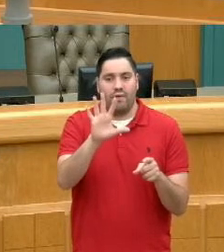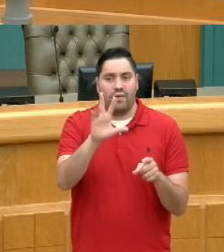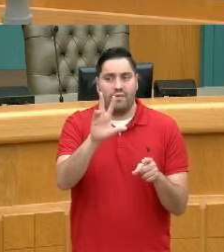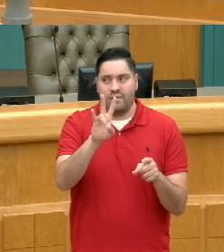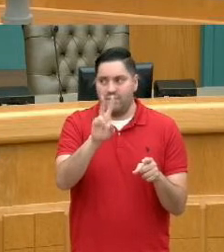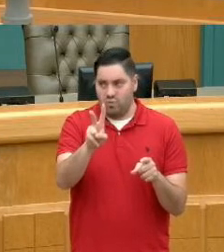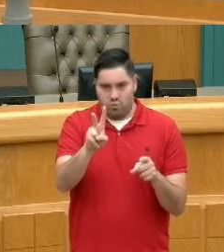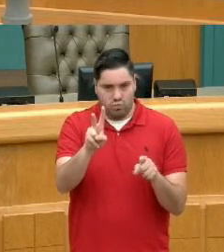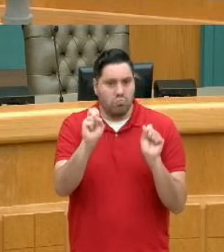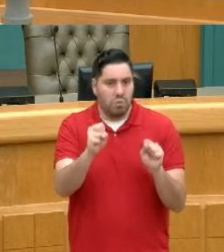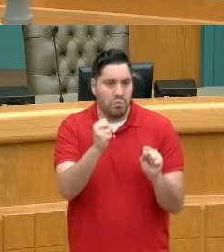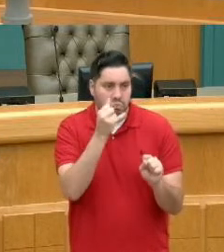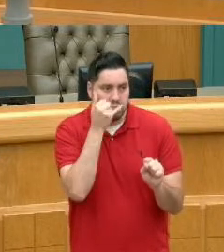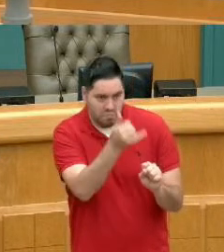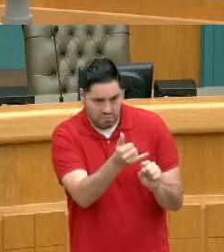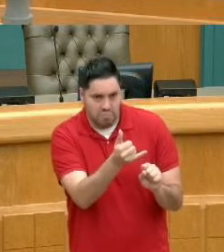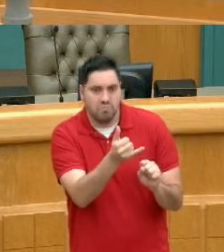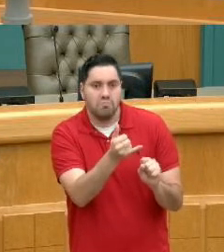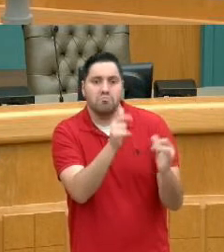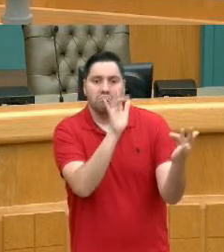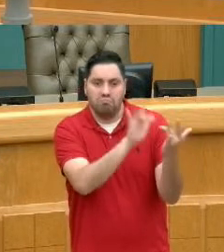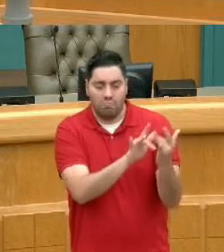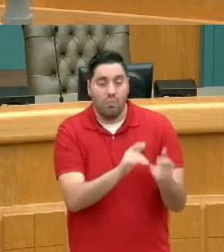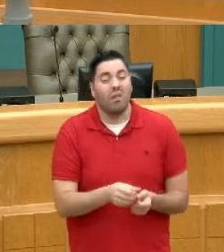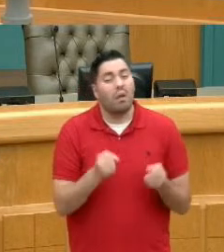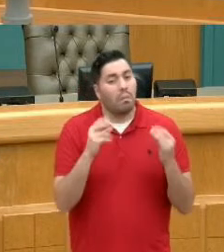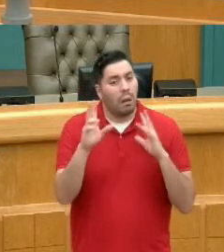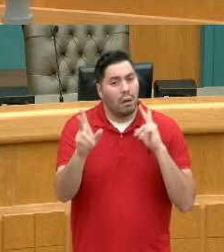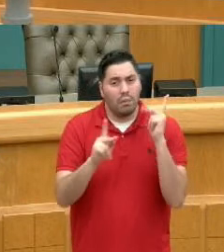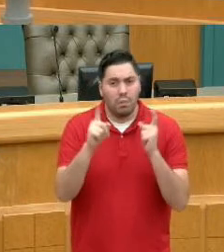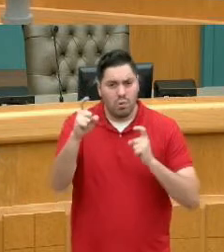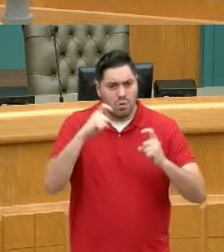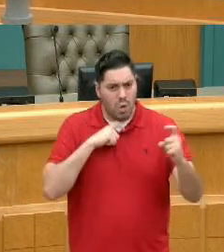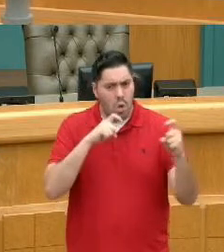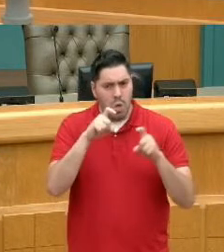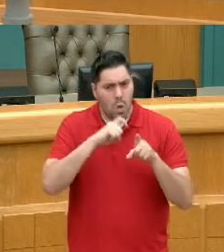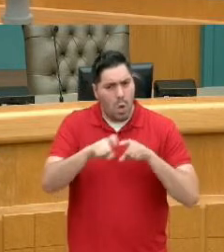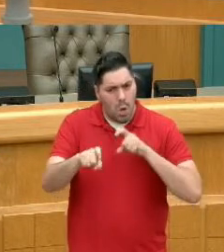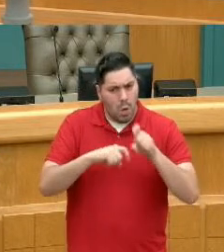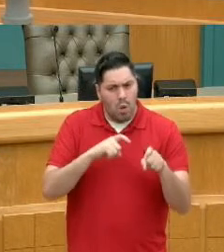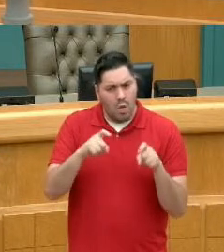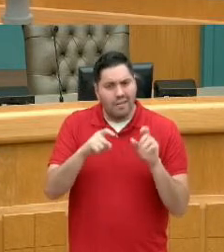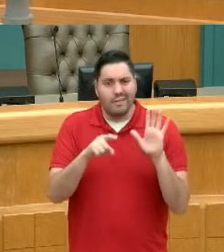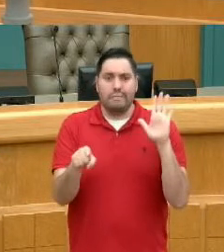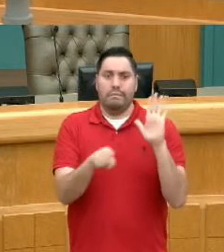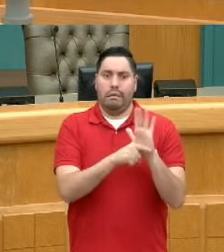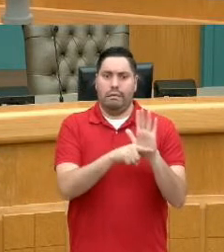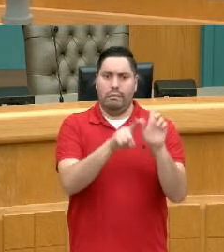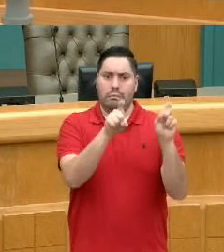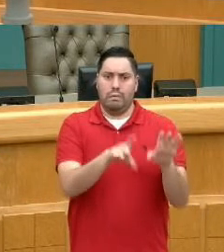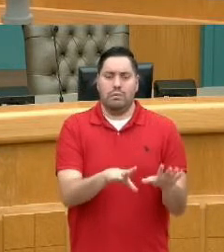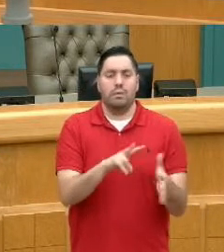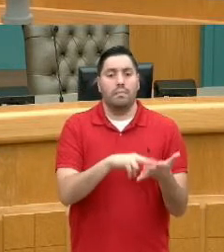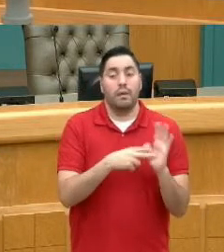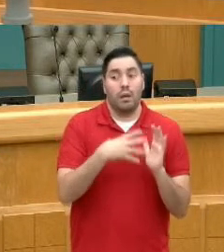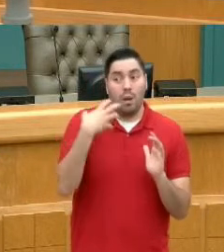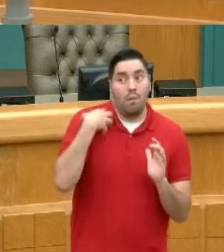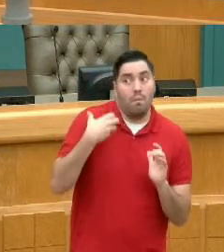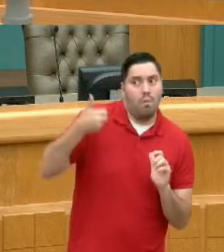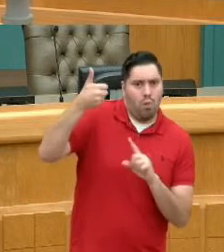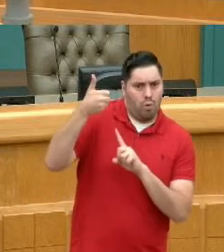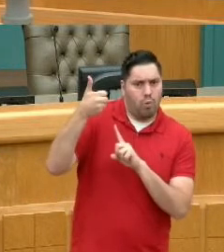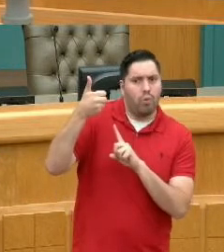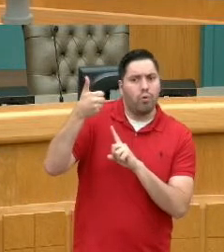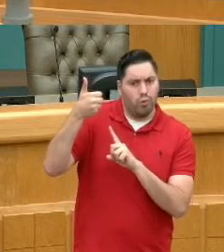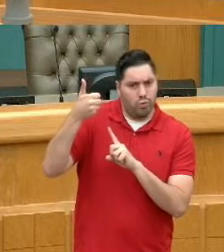361-356-9572. We continue to receive a lot of inquiries regarding negative tests and employers that are requesting